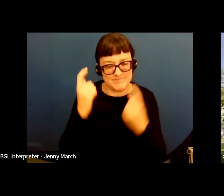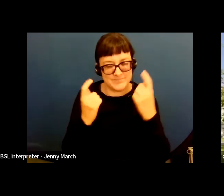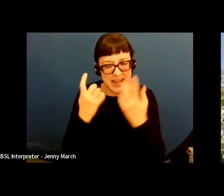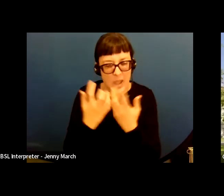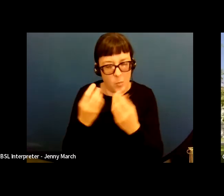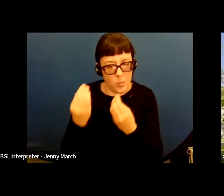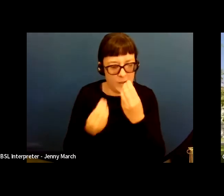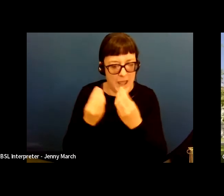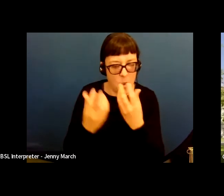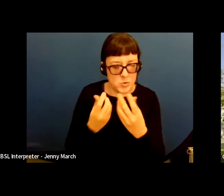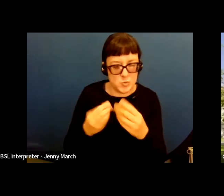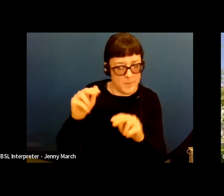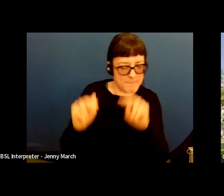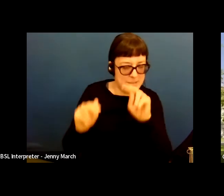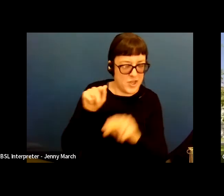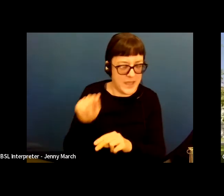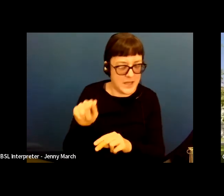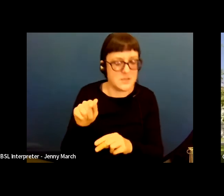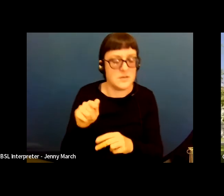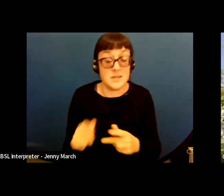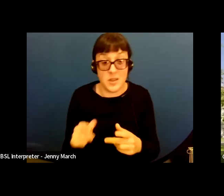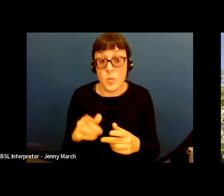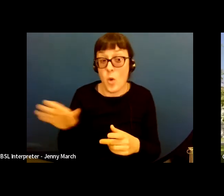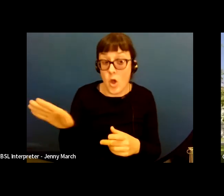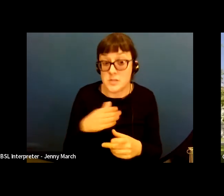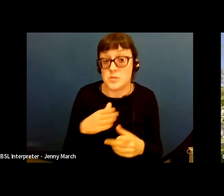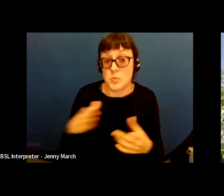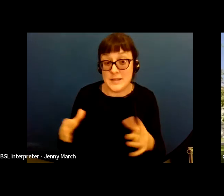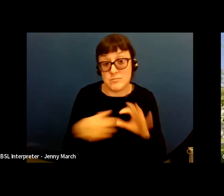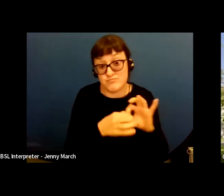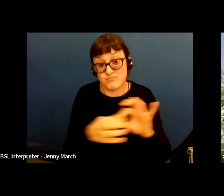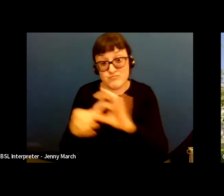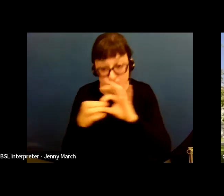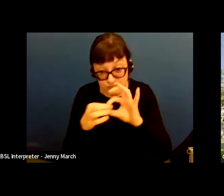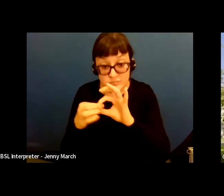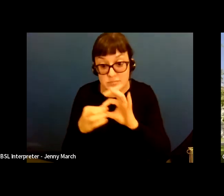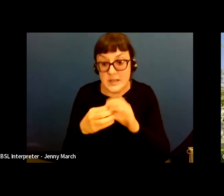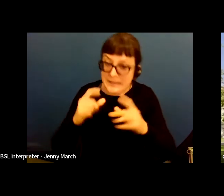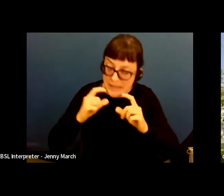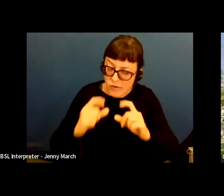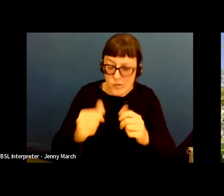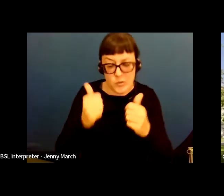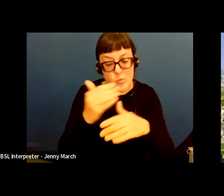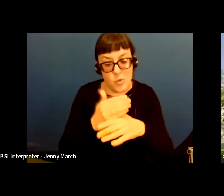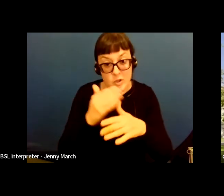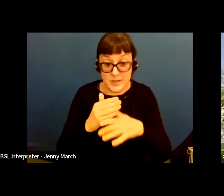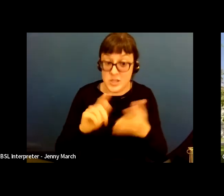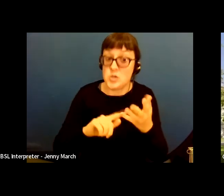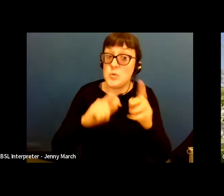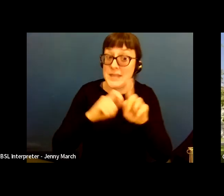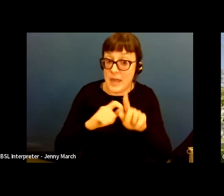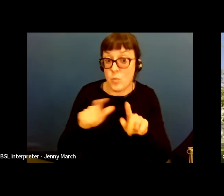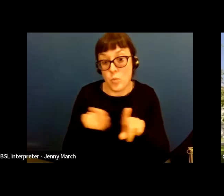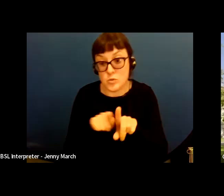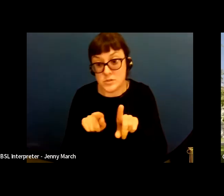important. So I would urge us to come together to continue the great work, both in the UK, and you can see what's happening through Policy